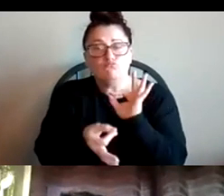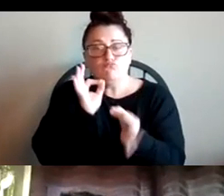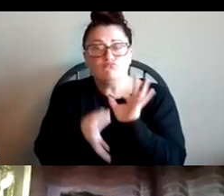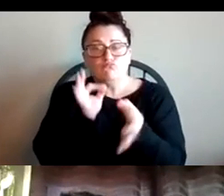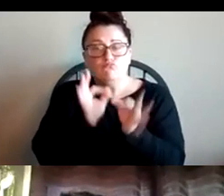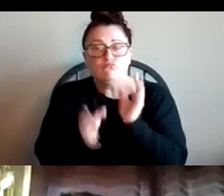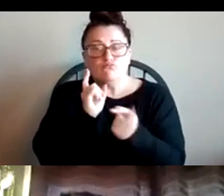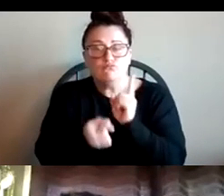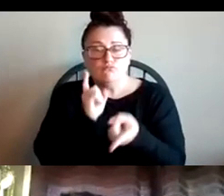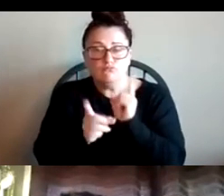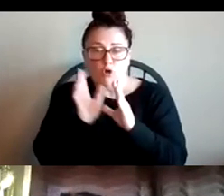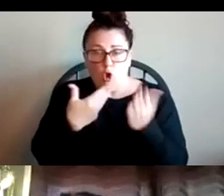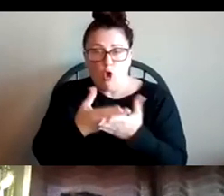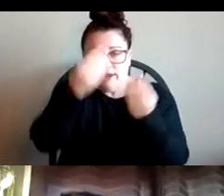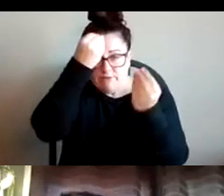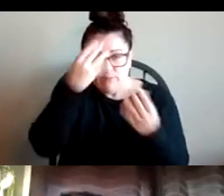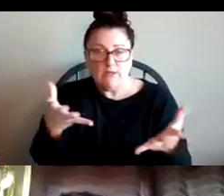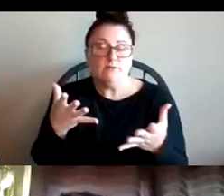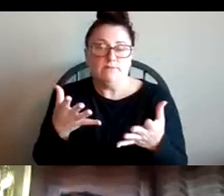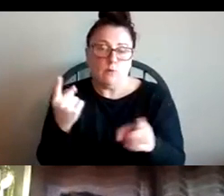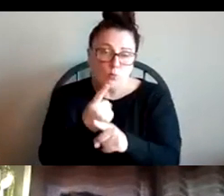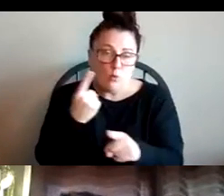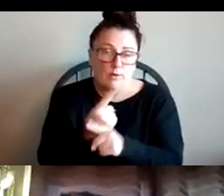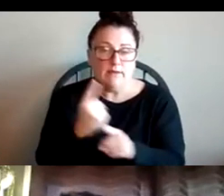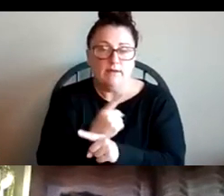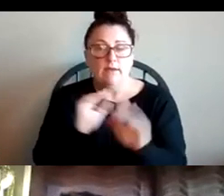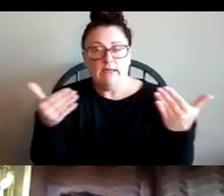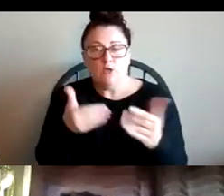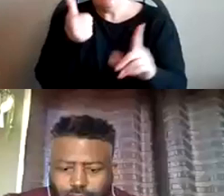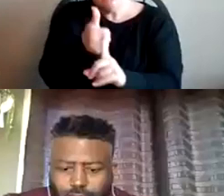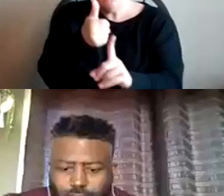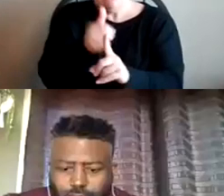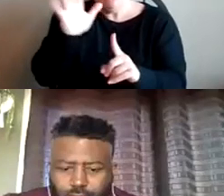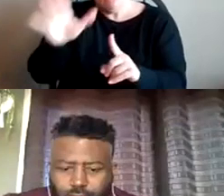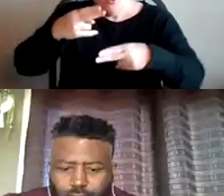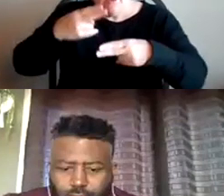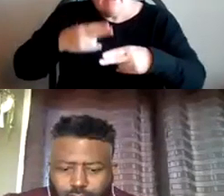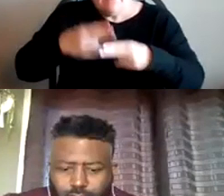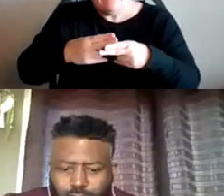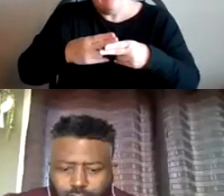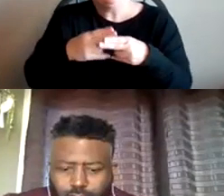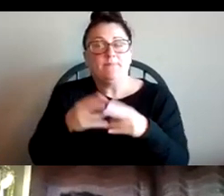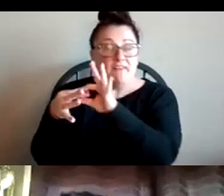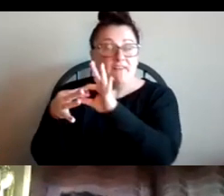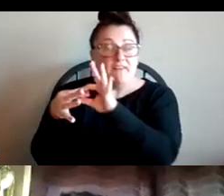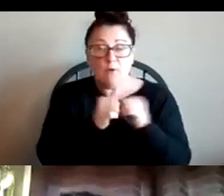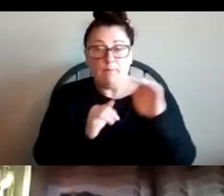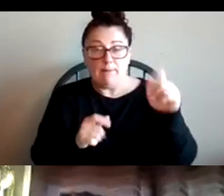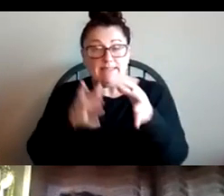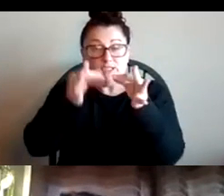all the information we have to share. And please introduce yourself, your neighborhood, and affiliation with